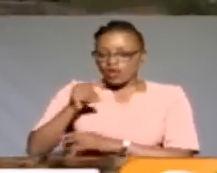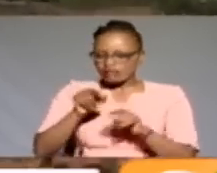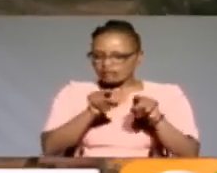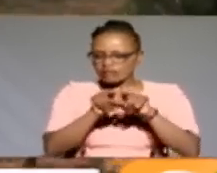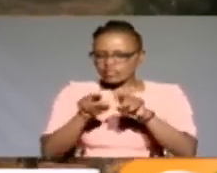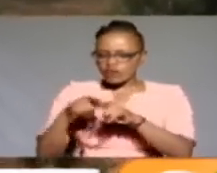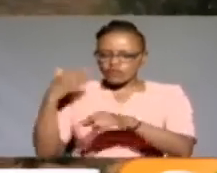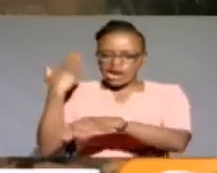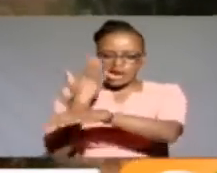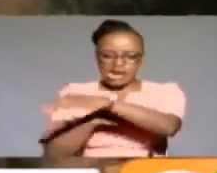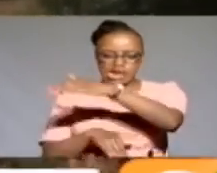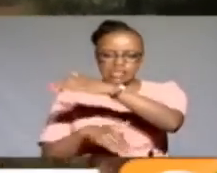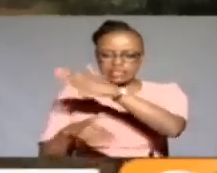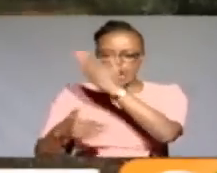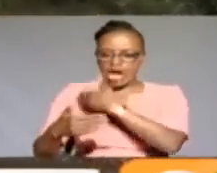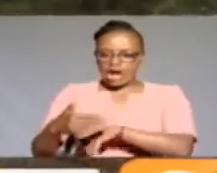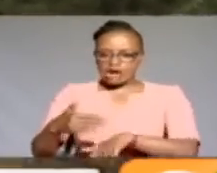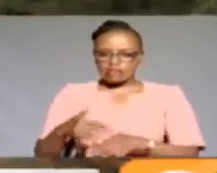is amputation.